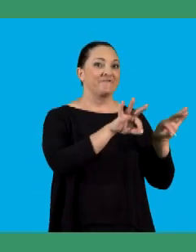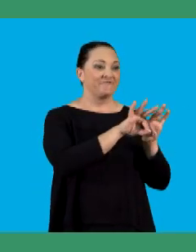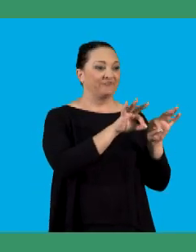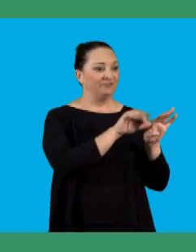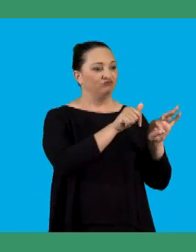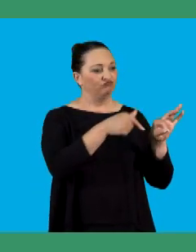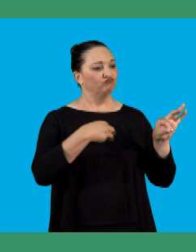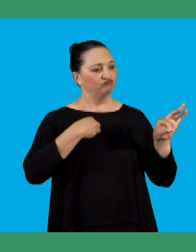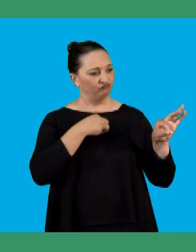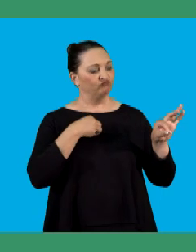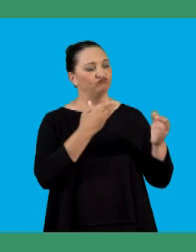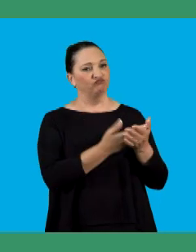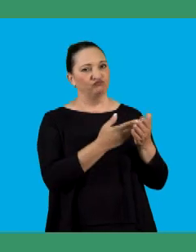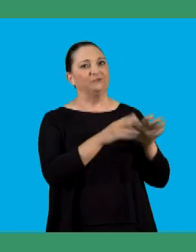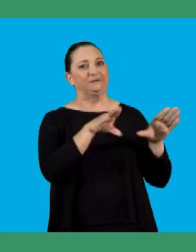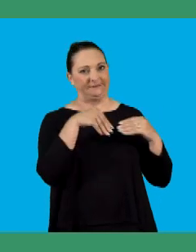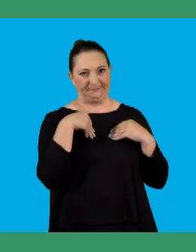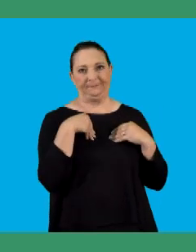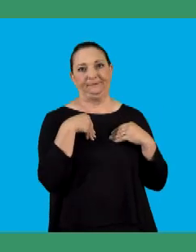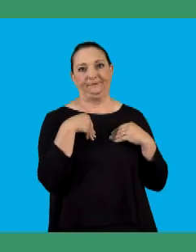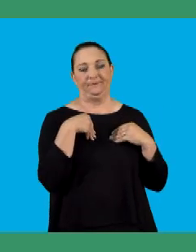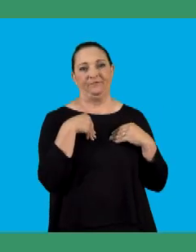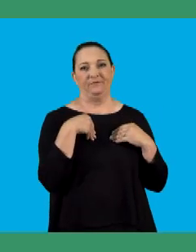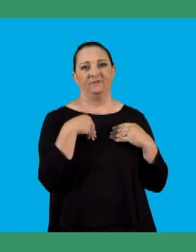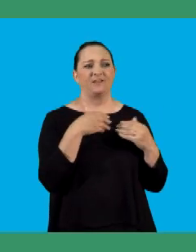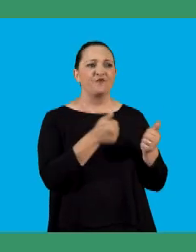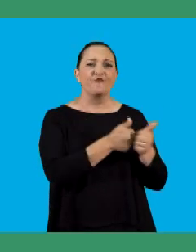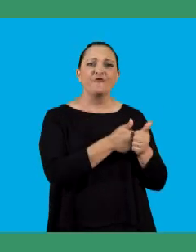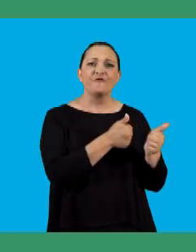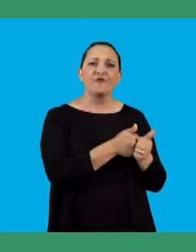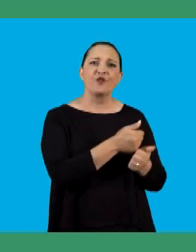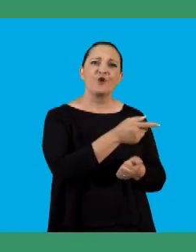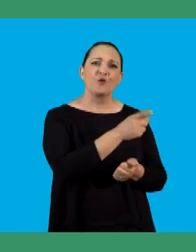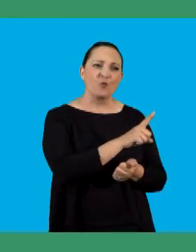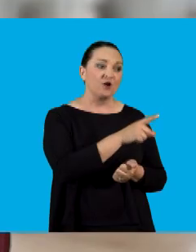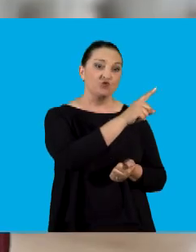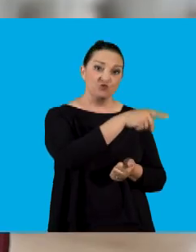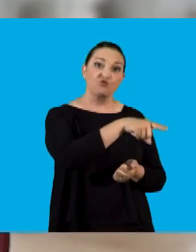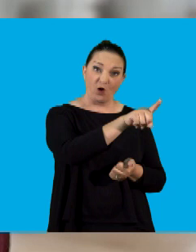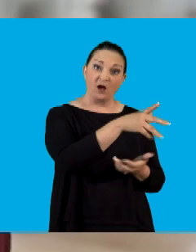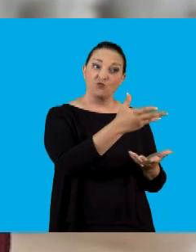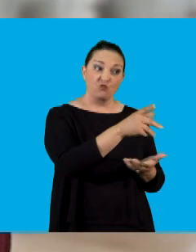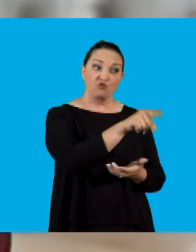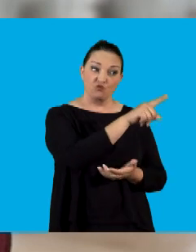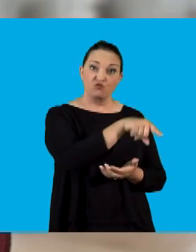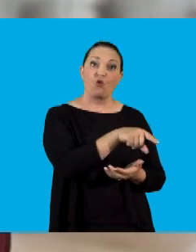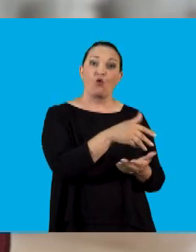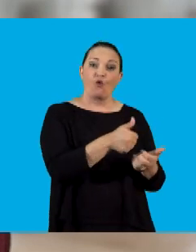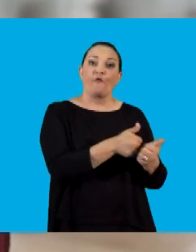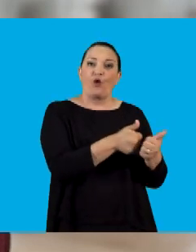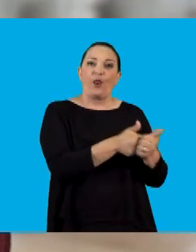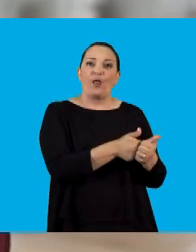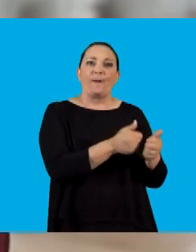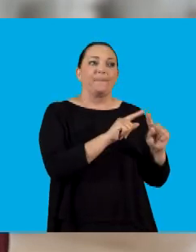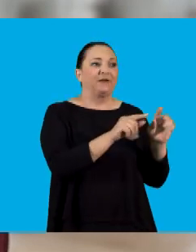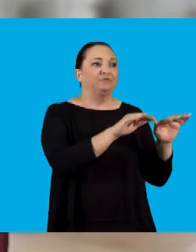that are morally acceptable. In simple terms, we are following what is right and what is wrong